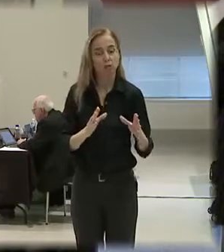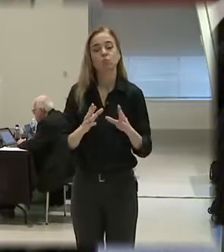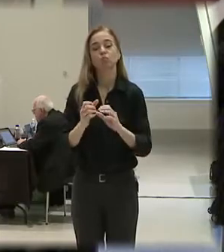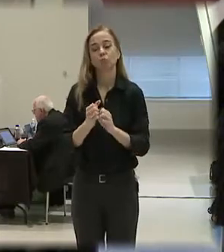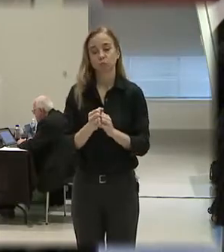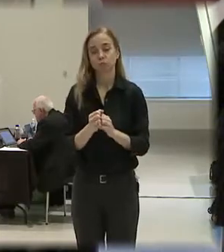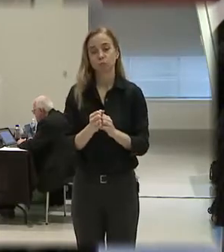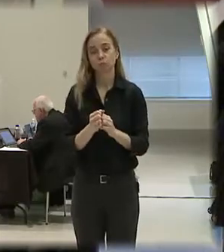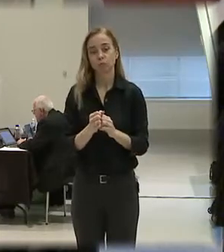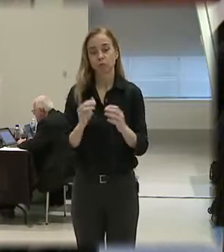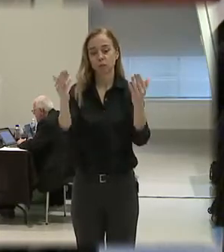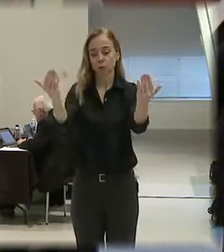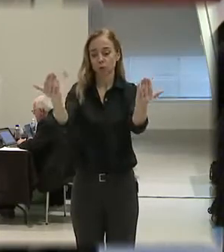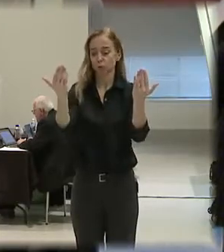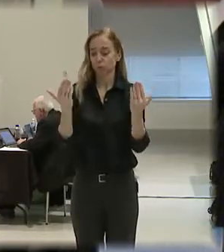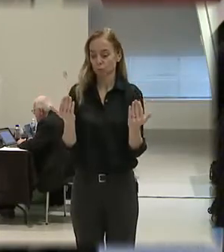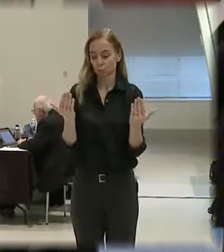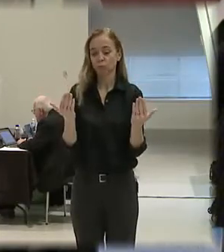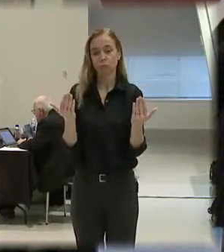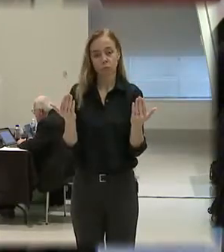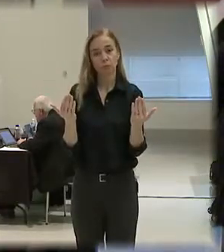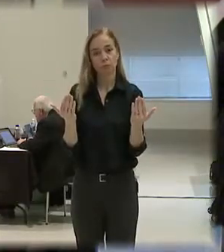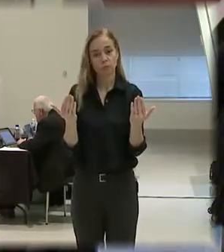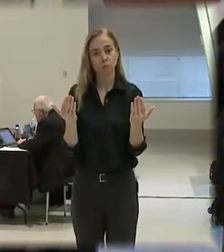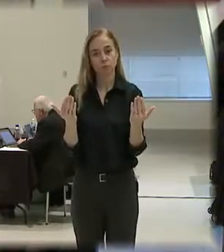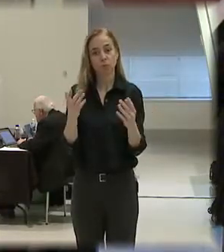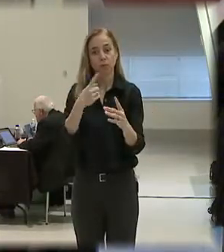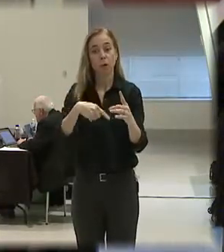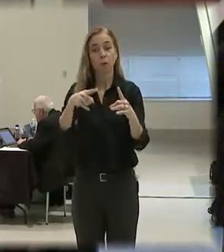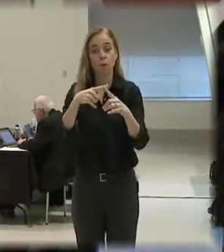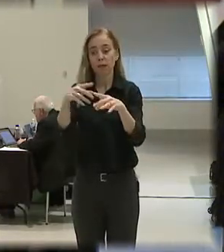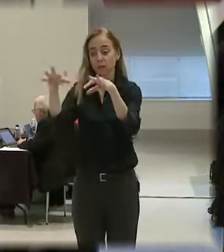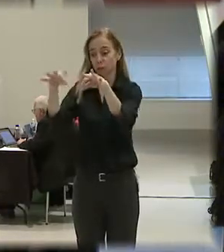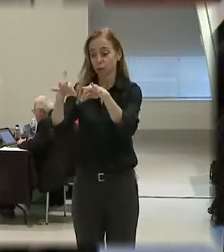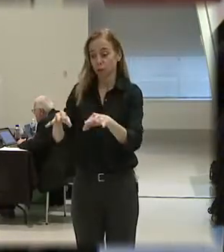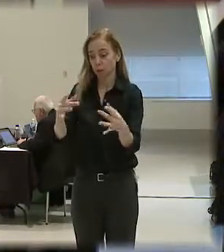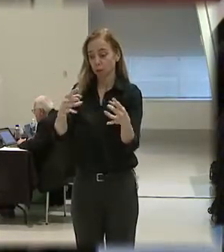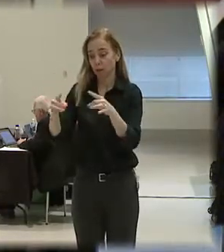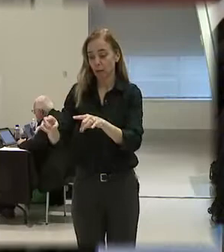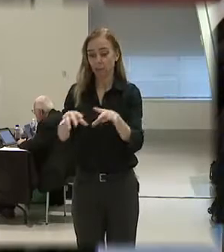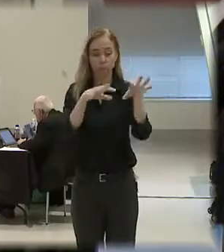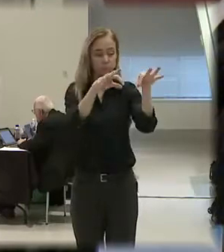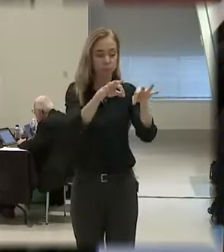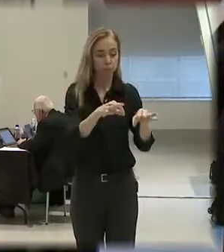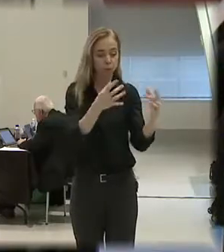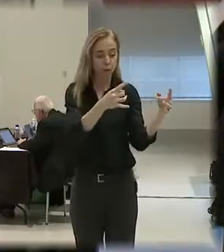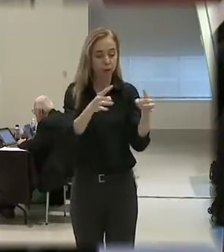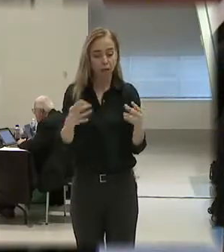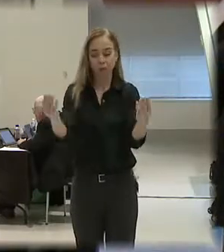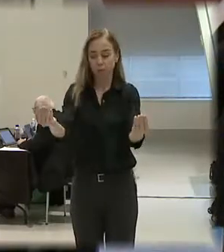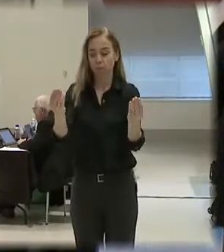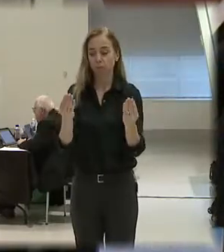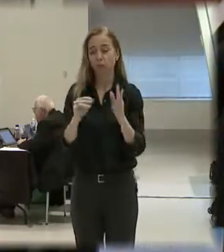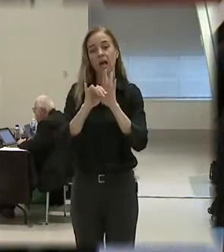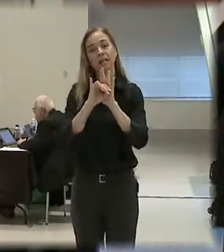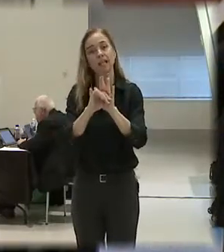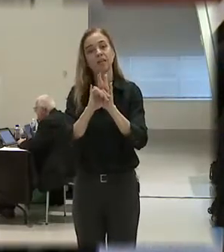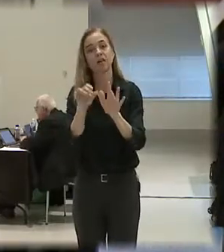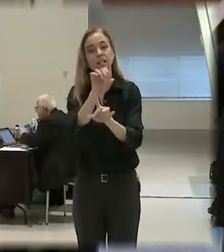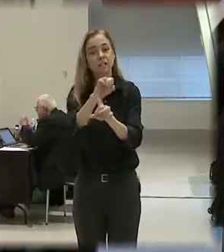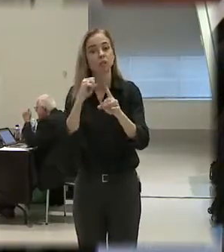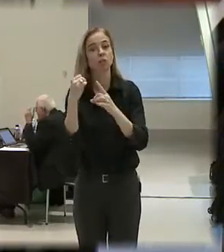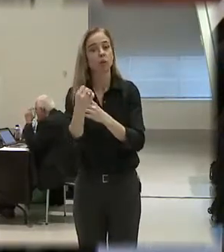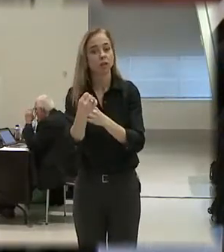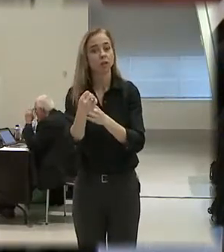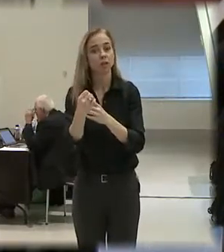have a numerical description of what happened, it identifies situations that